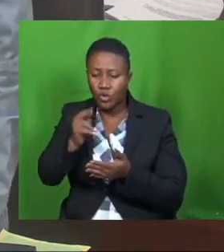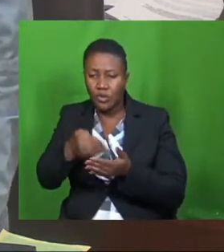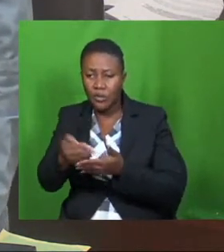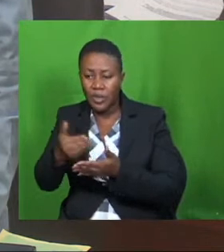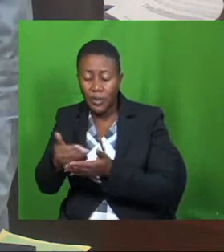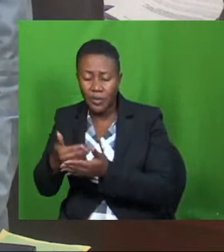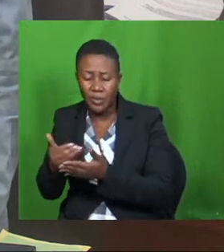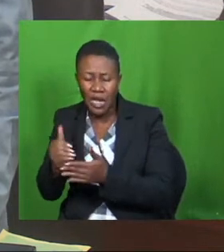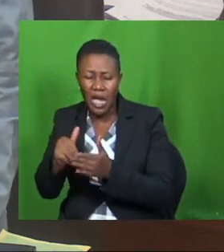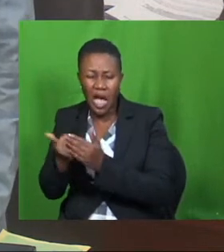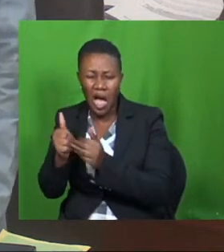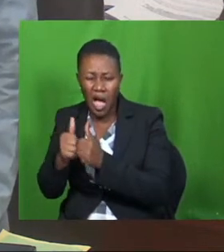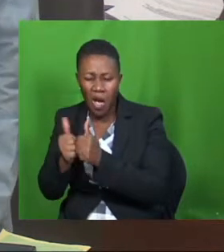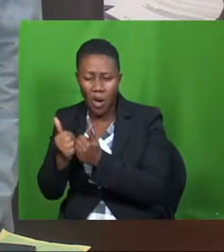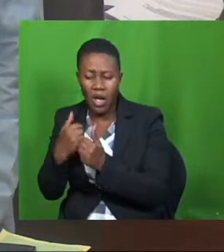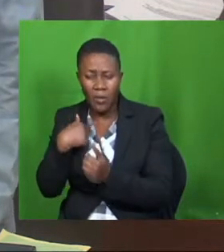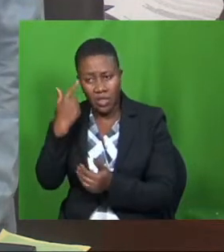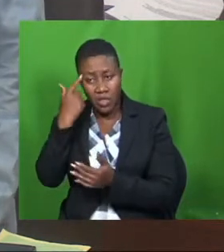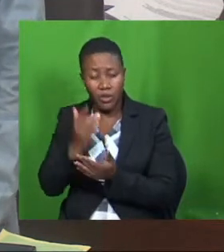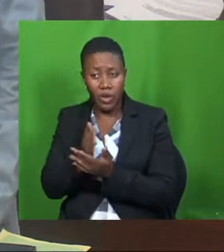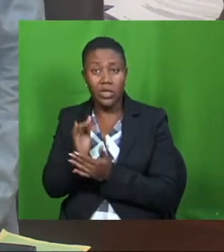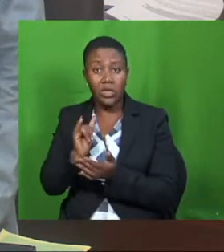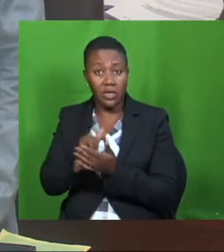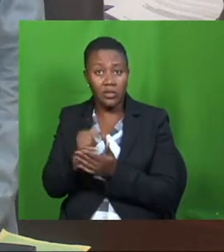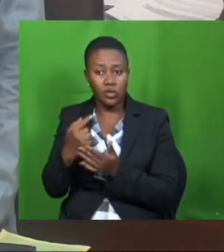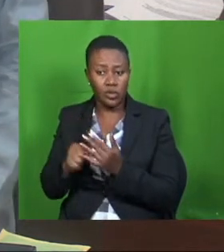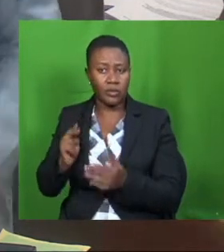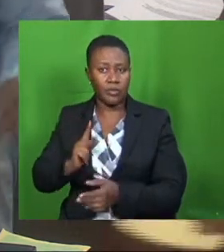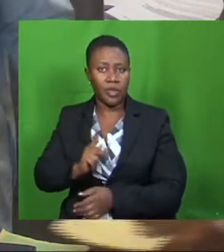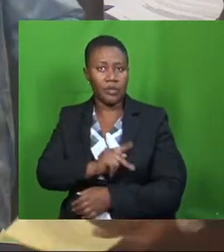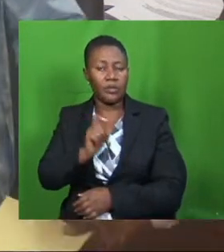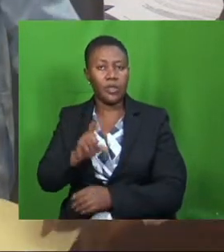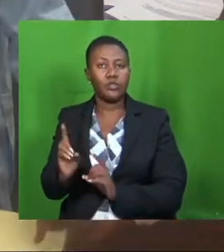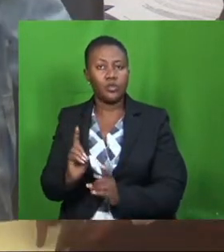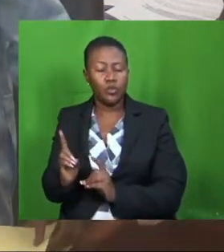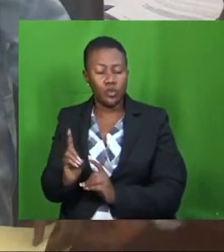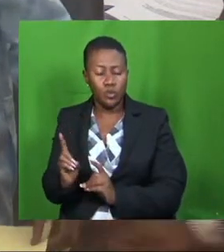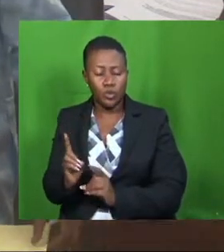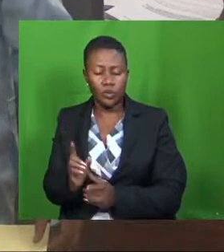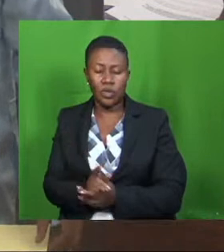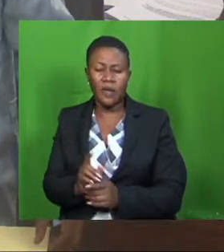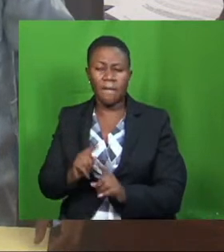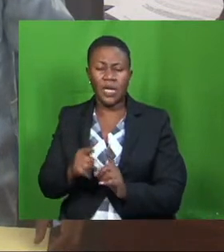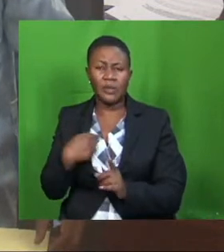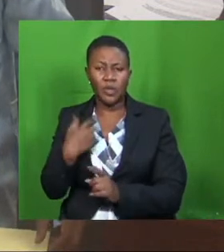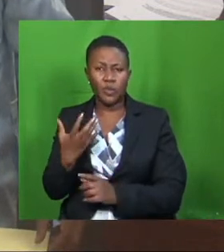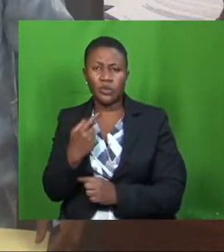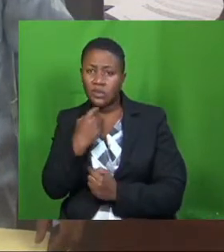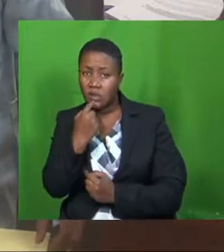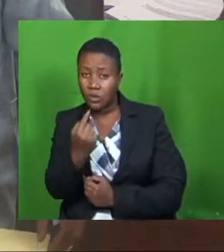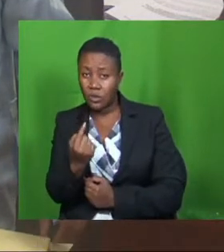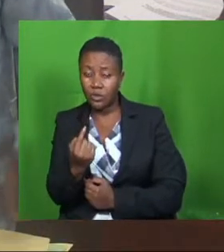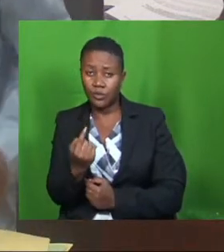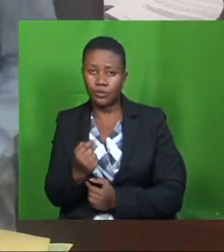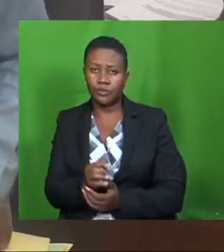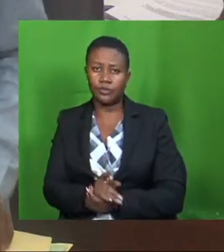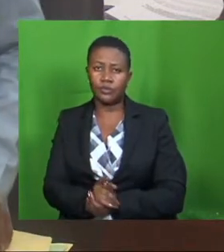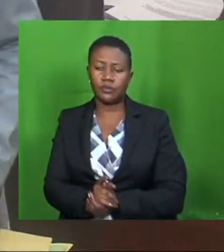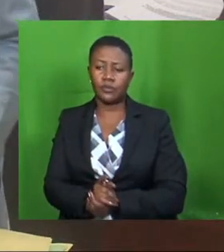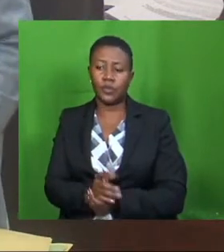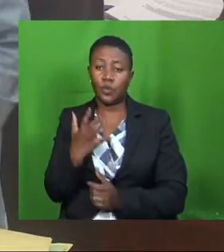comes in person, not through a deputy minister or a minister of state. And then when you have